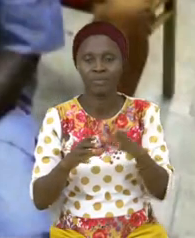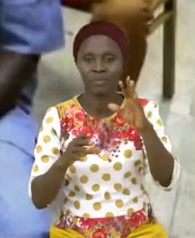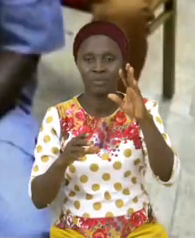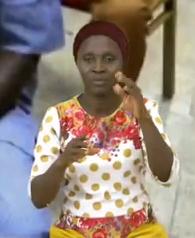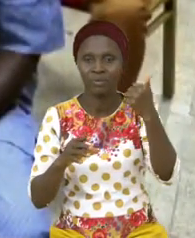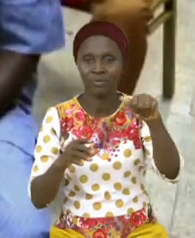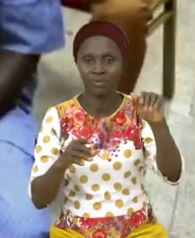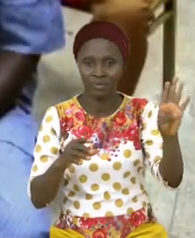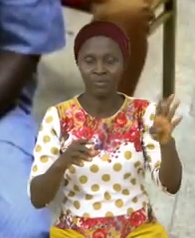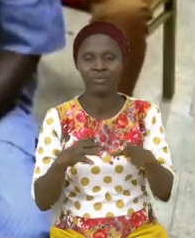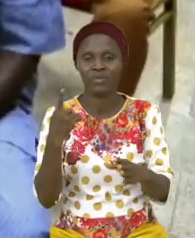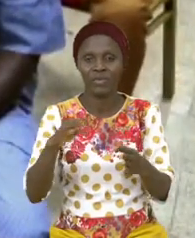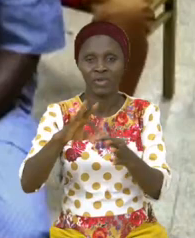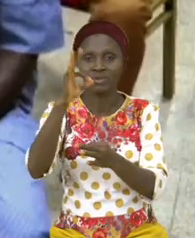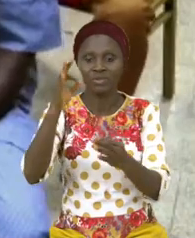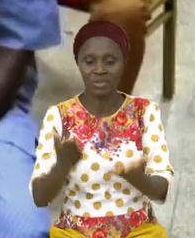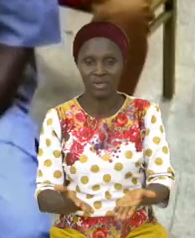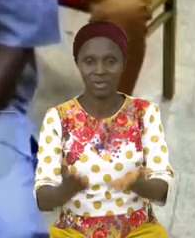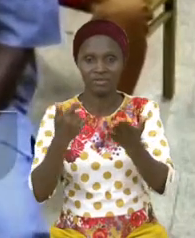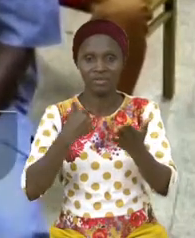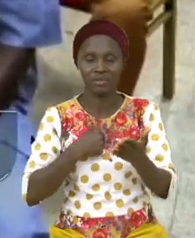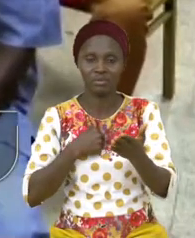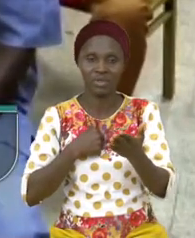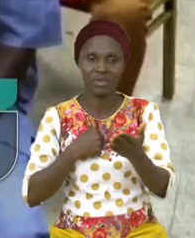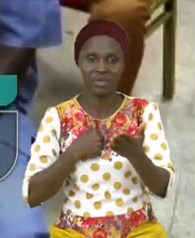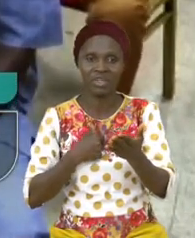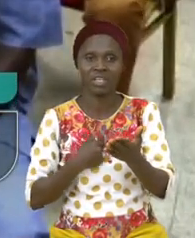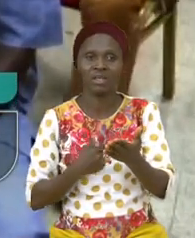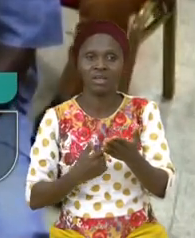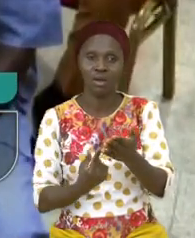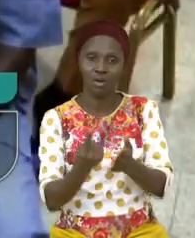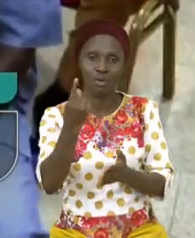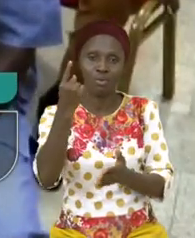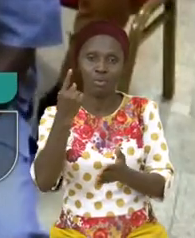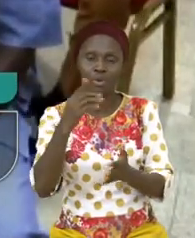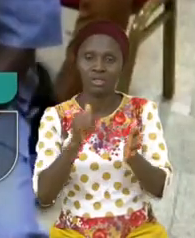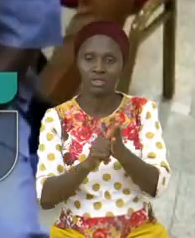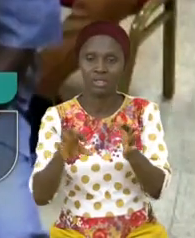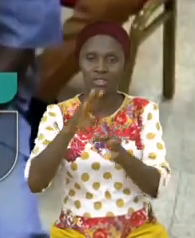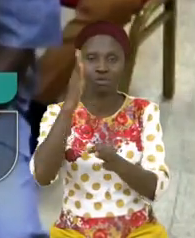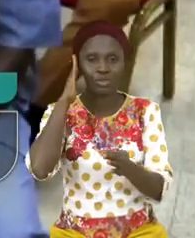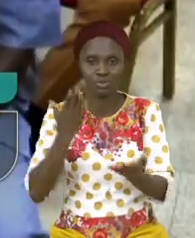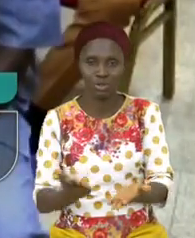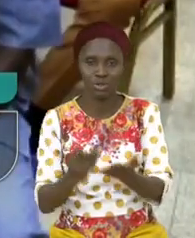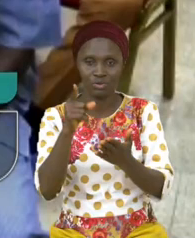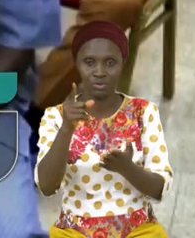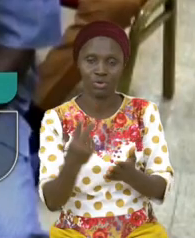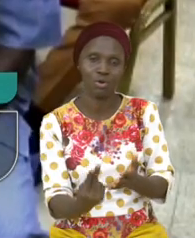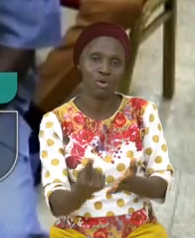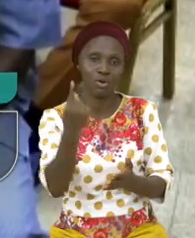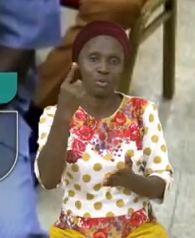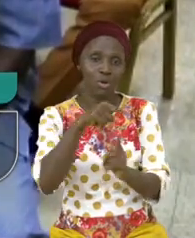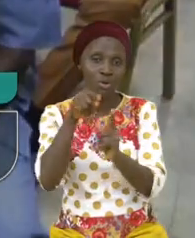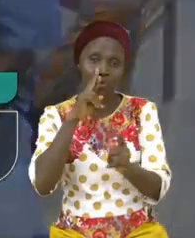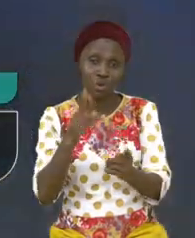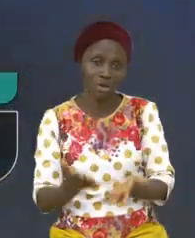That Spirit will come to you today. It will lift you up. And when you are lifted up, it's like when you